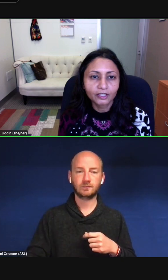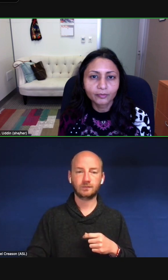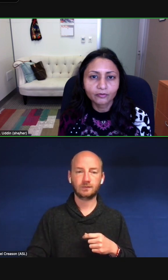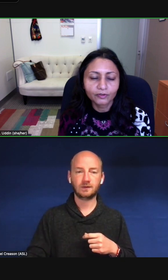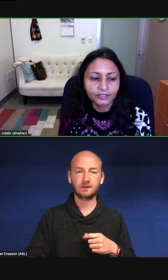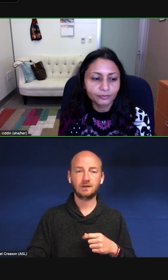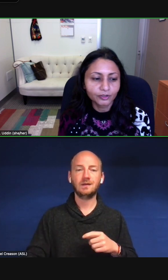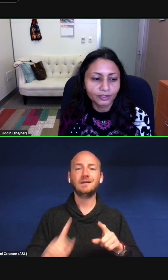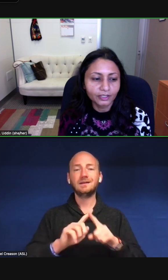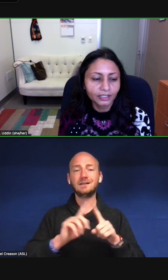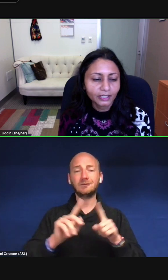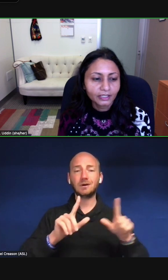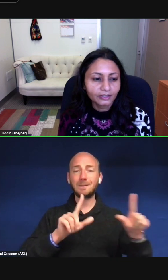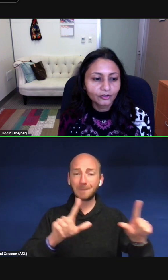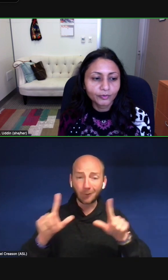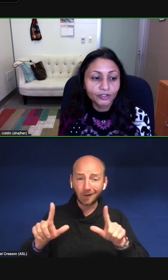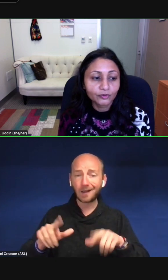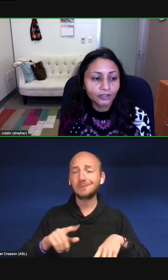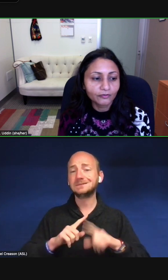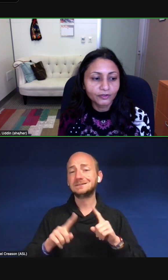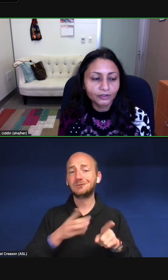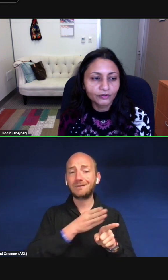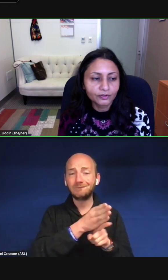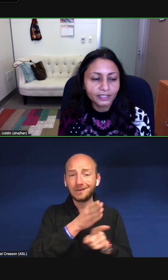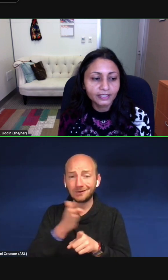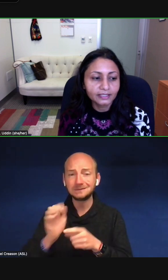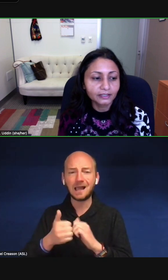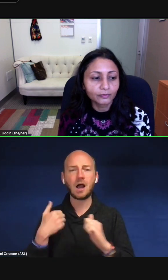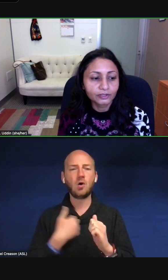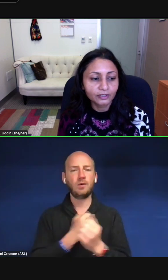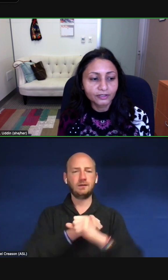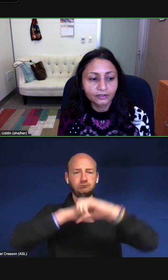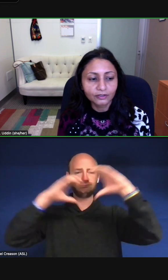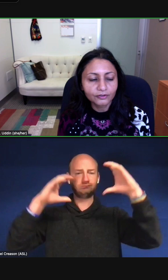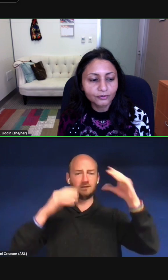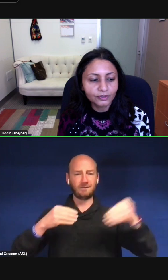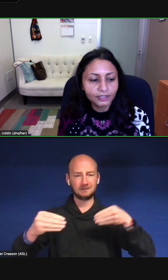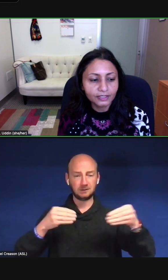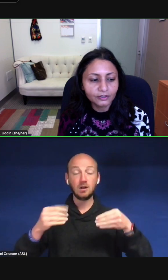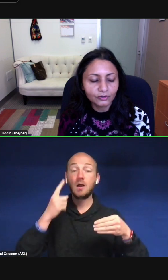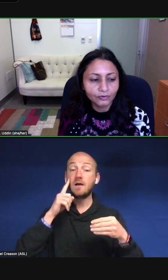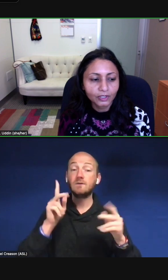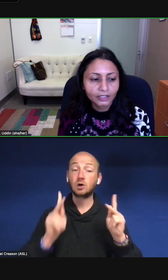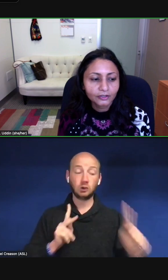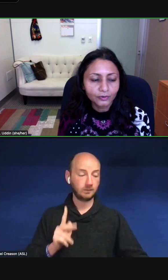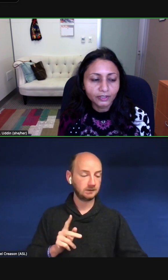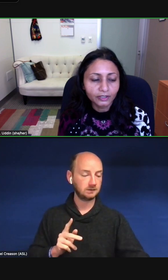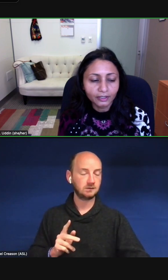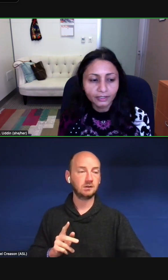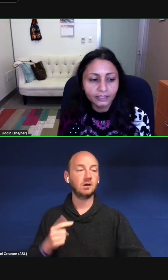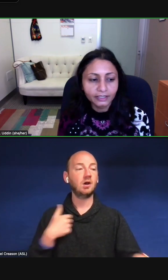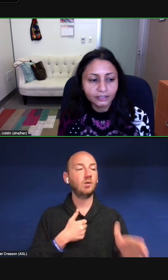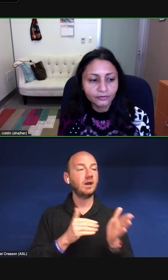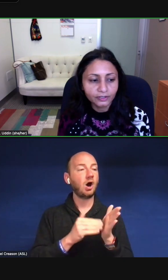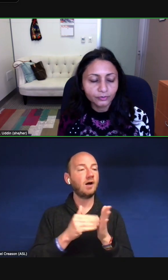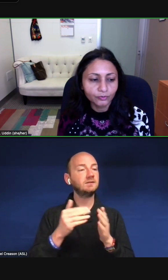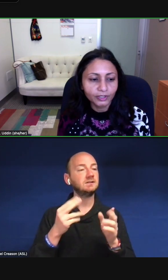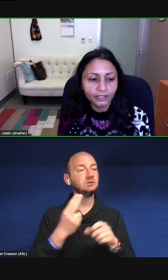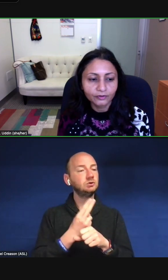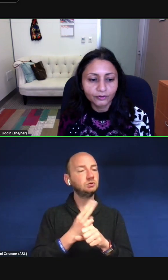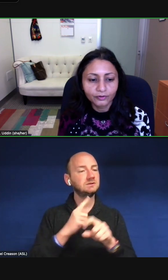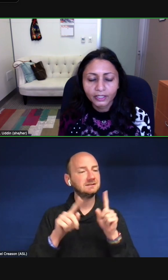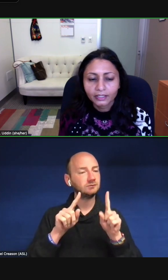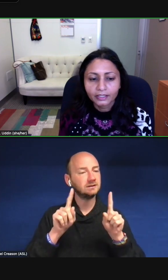how we think about flexibility. In humans, we often use tests like the Wisconsin card sort test to index